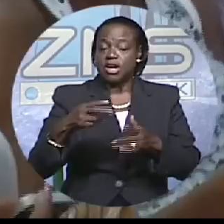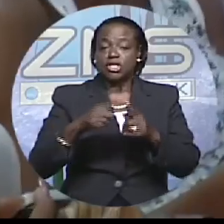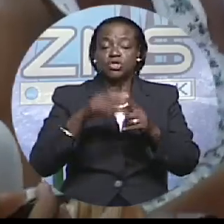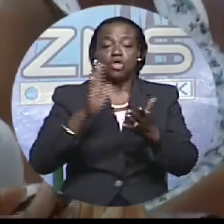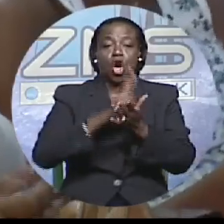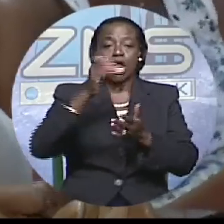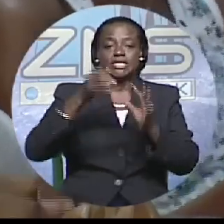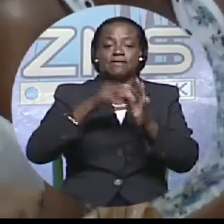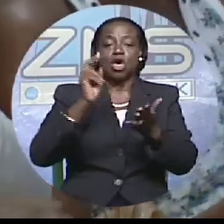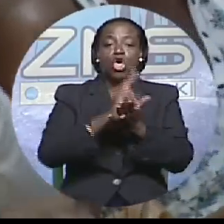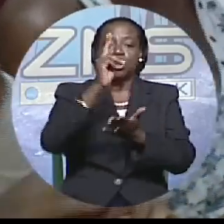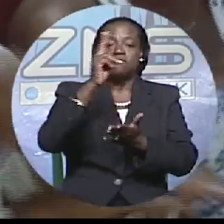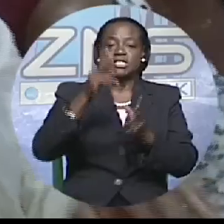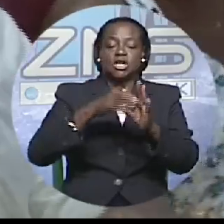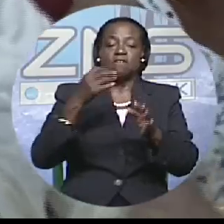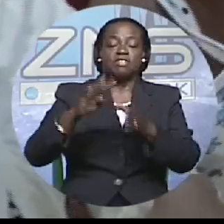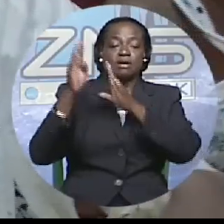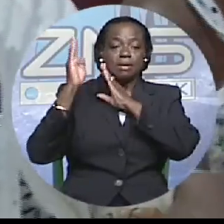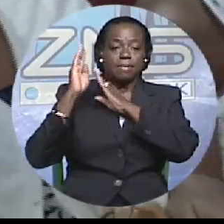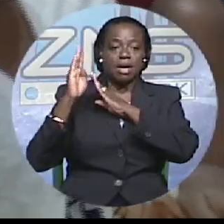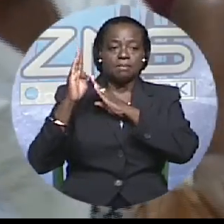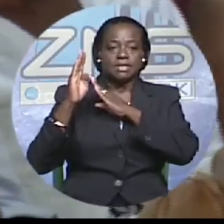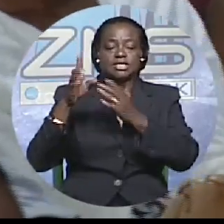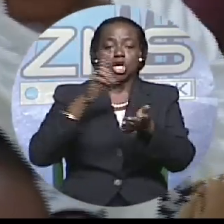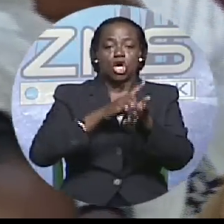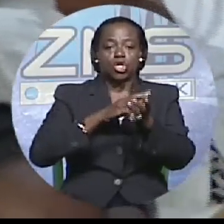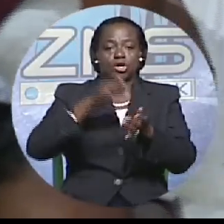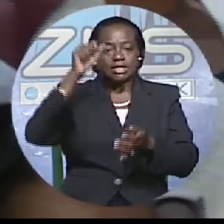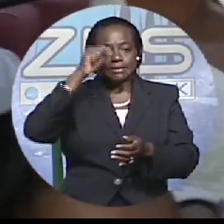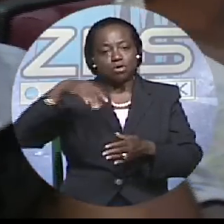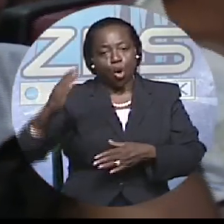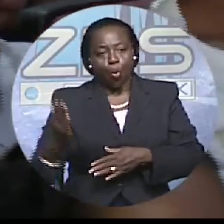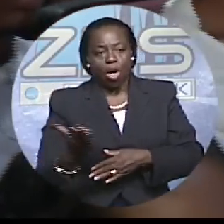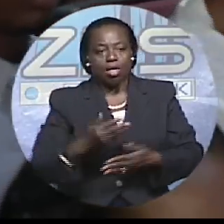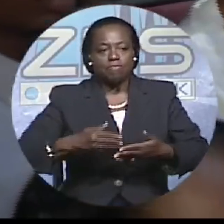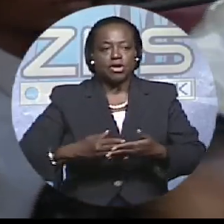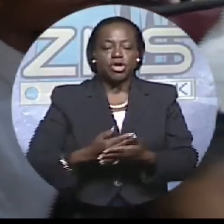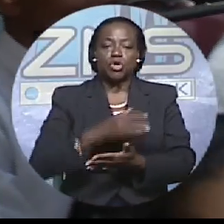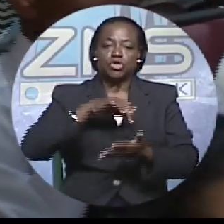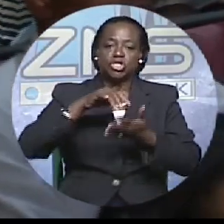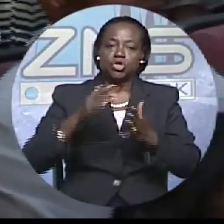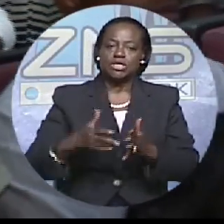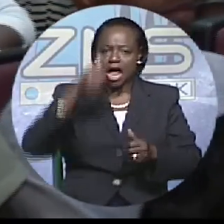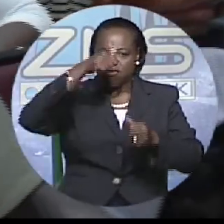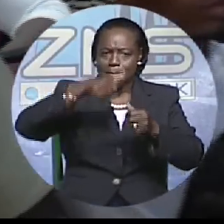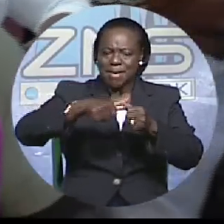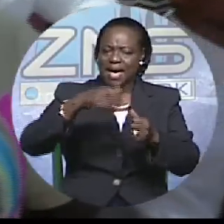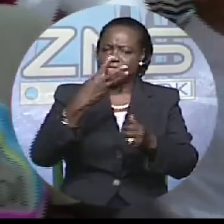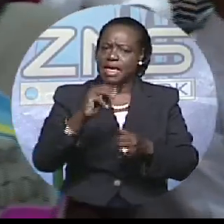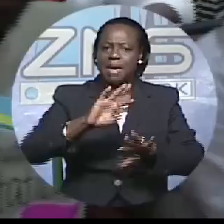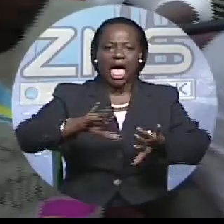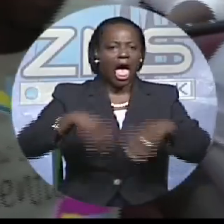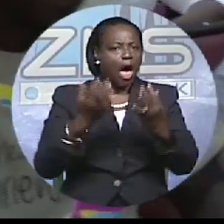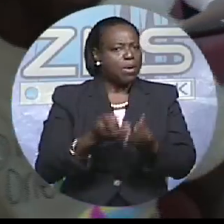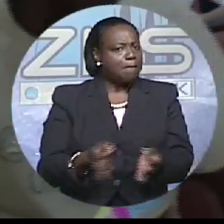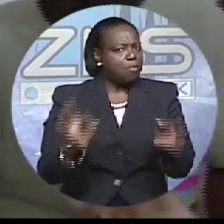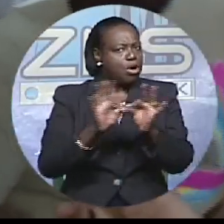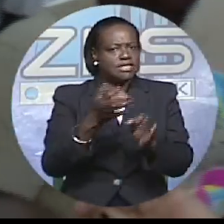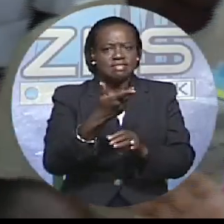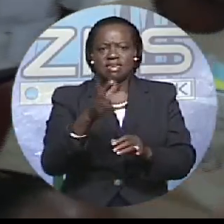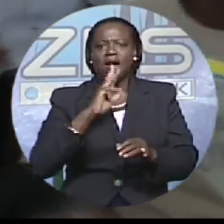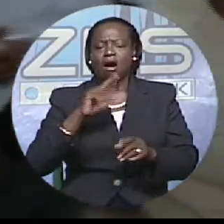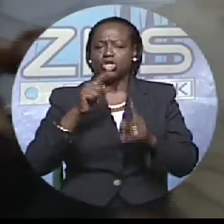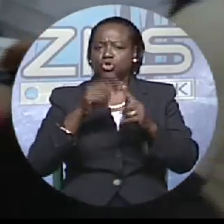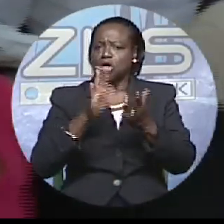continued push to achieve that status. Dr. Smith welcomed the new students by reminding them of how vital they are to the college